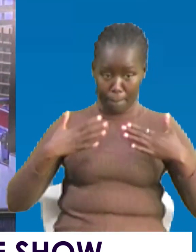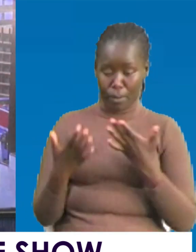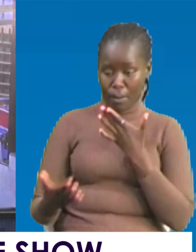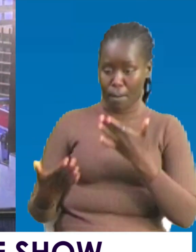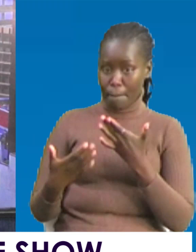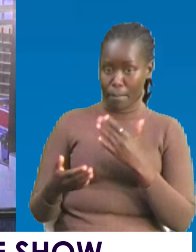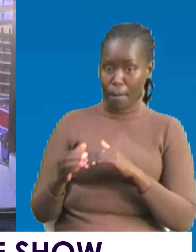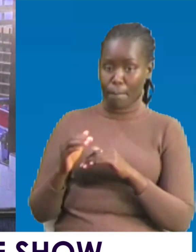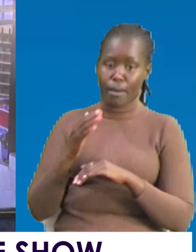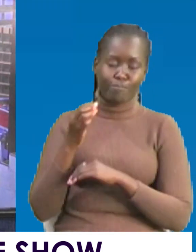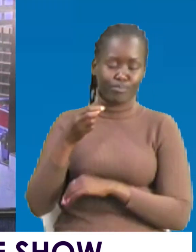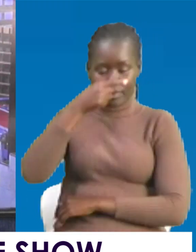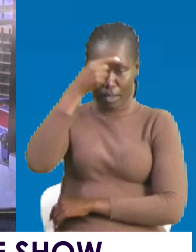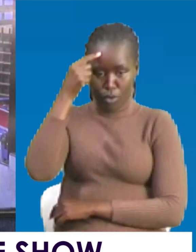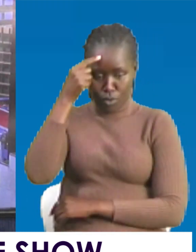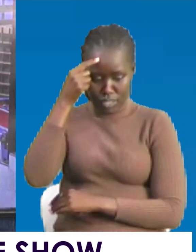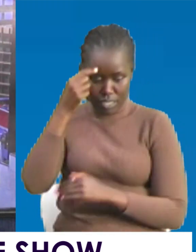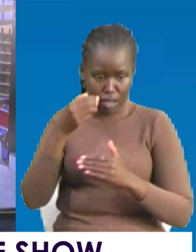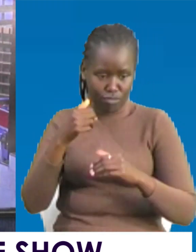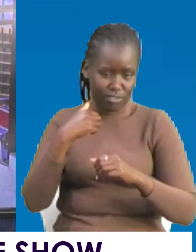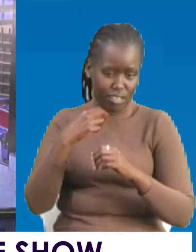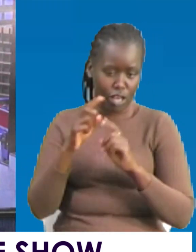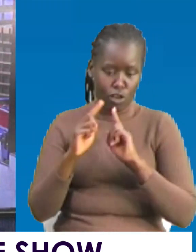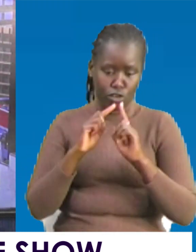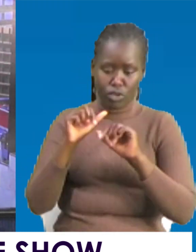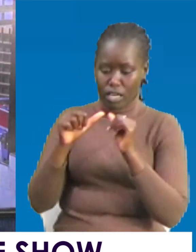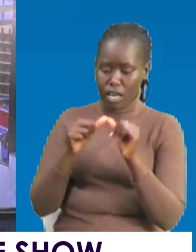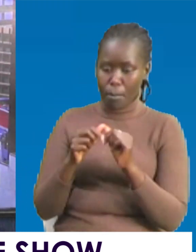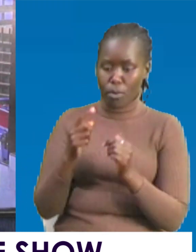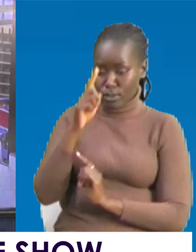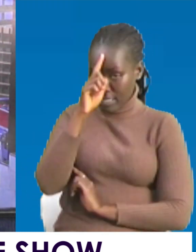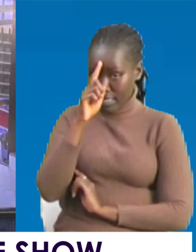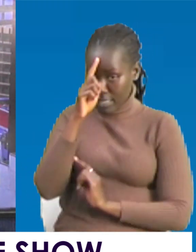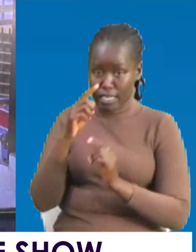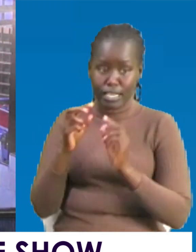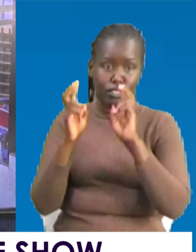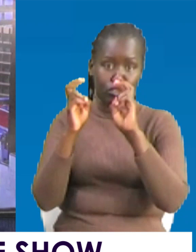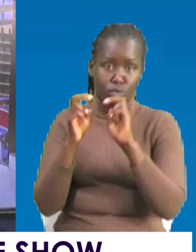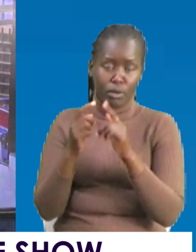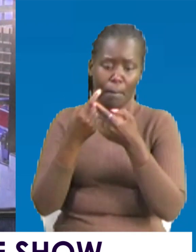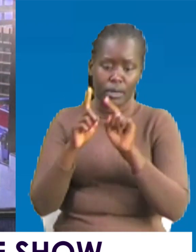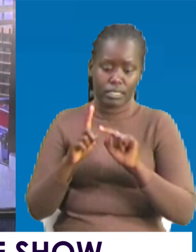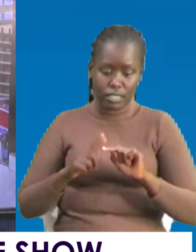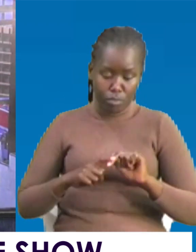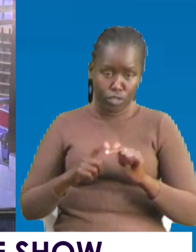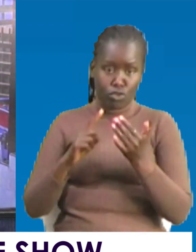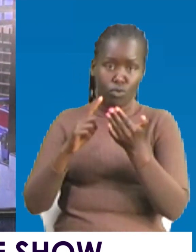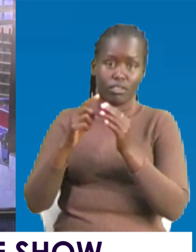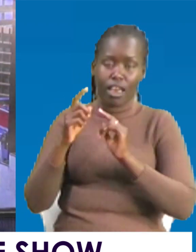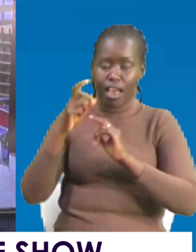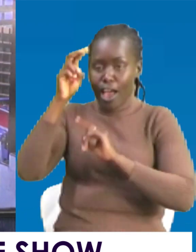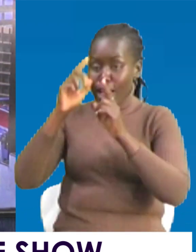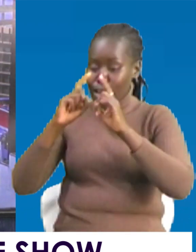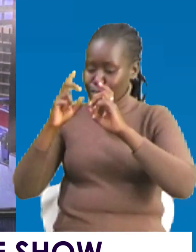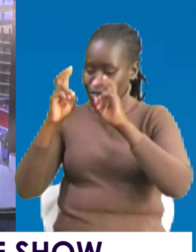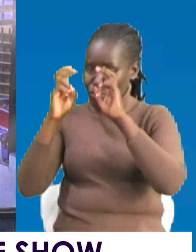because I was handling a serious topic. I don't know. Sometimes, depending on the topic I'm carrying, my demeanor